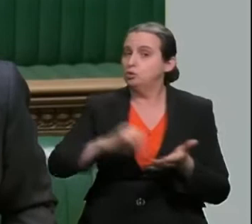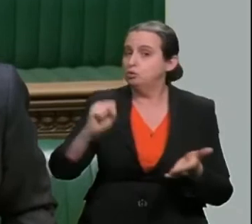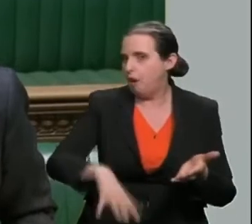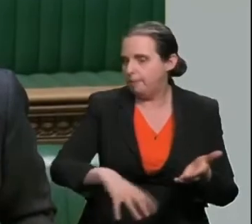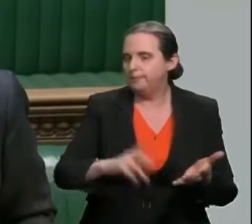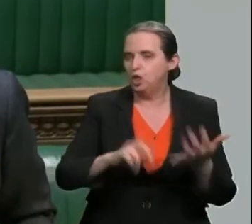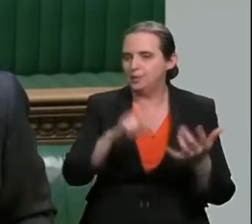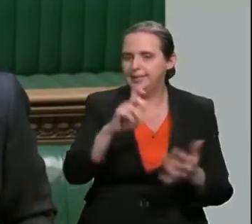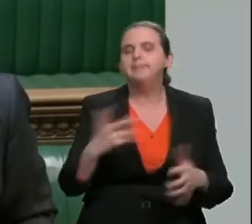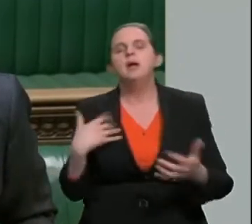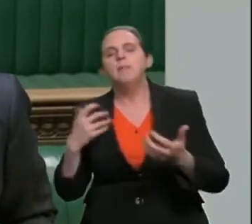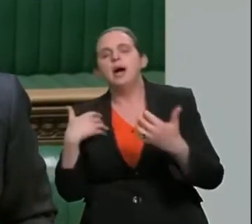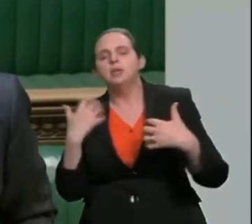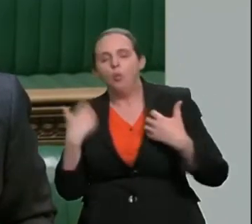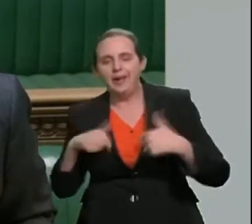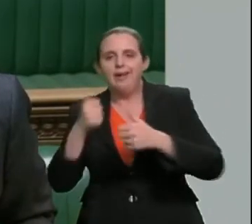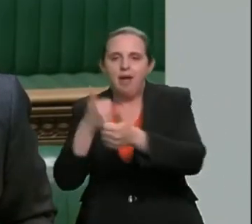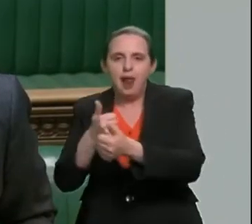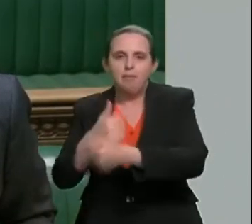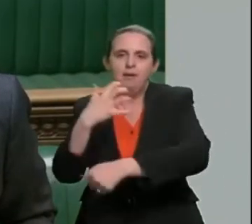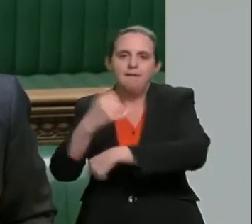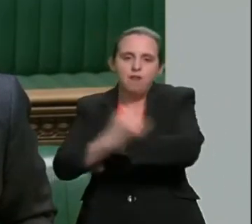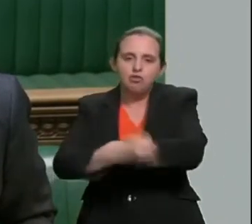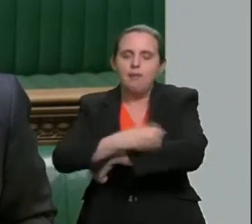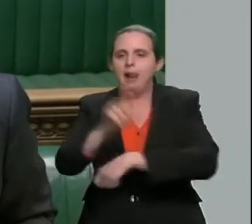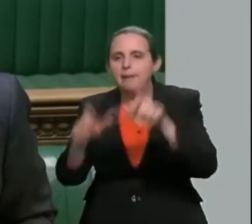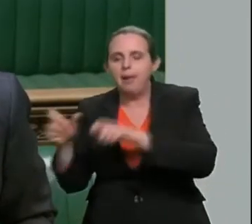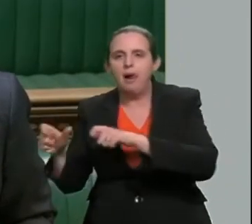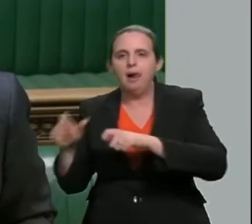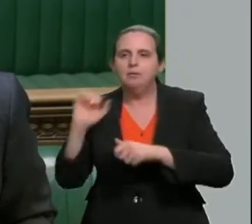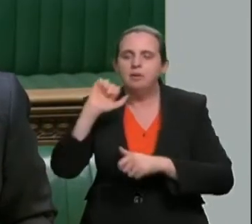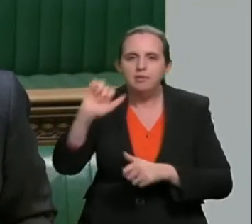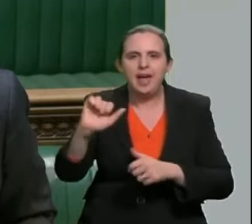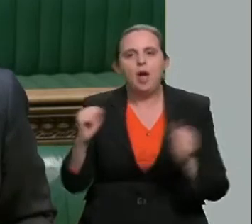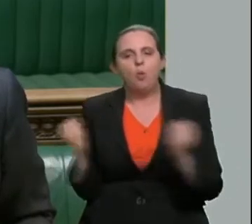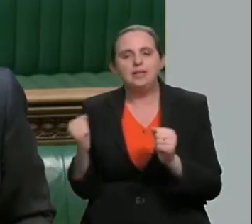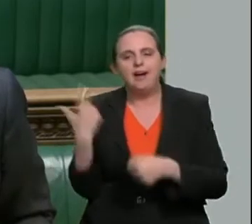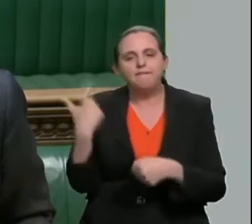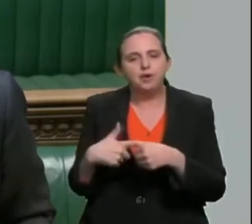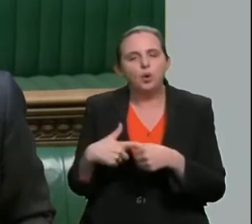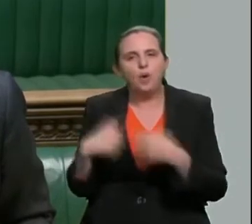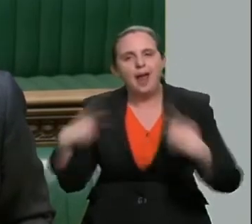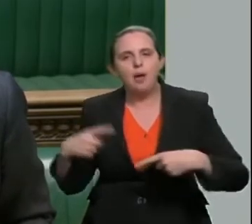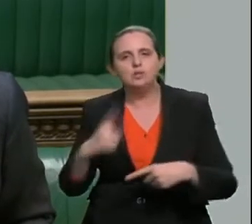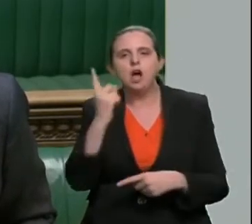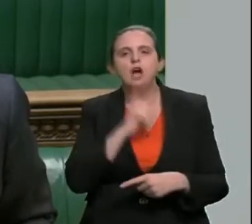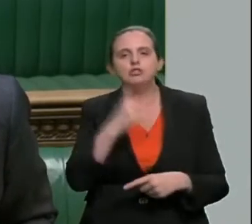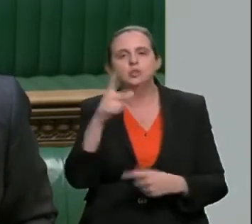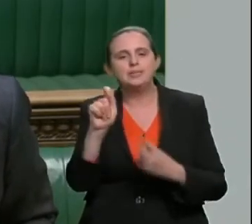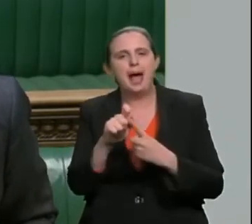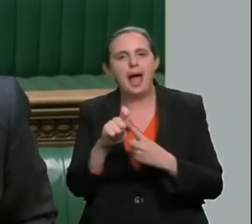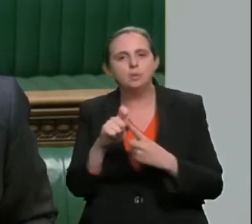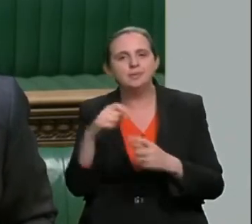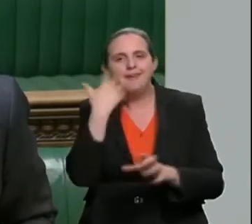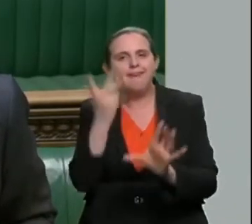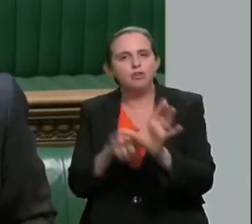helping vulnerable people with their food and their heating bills, the £170 million winter grant scheme, looking after people with